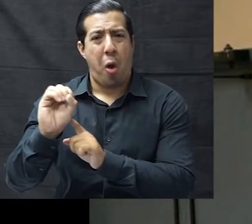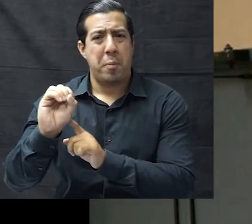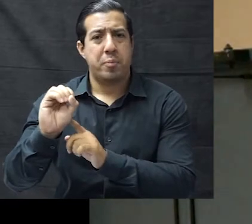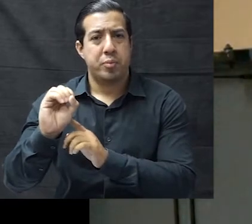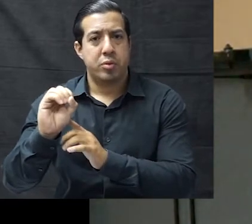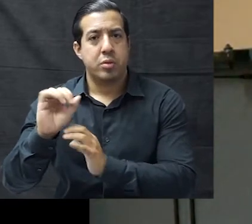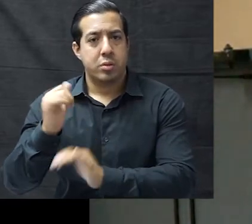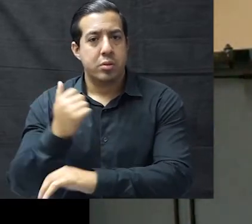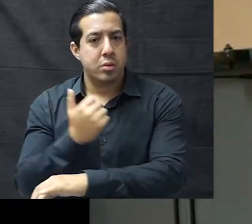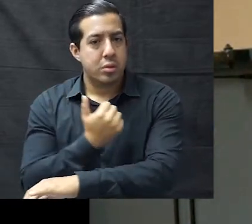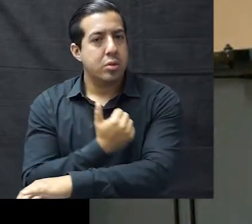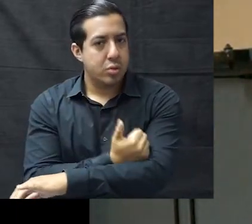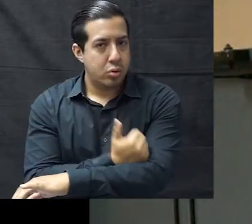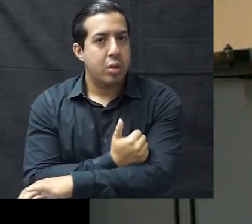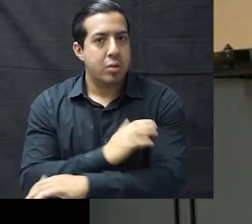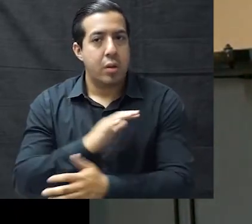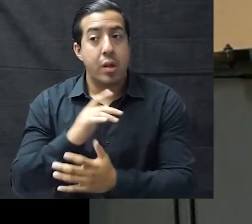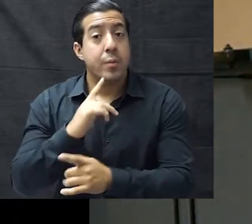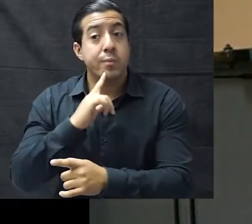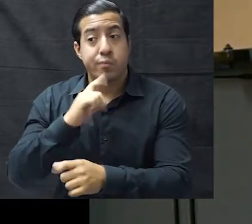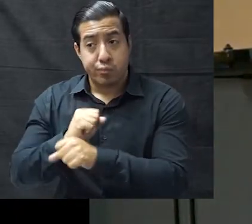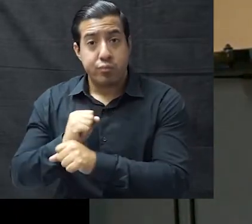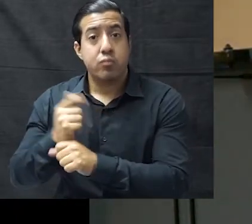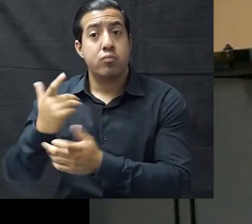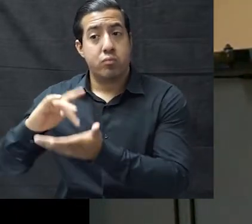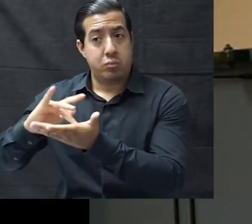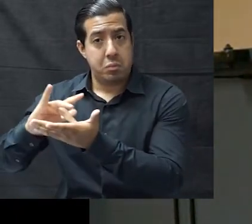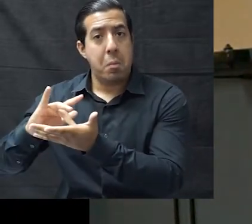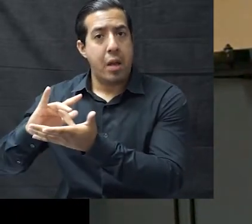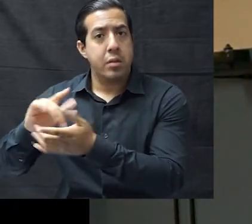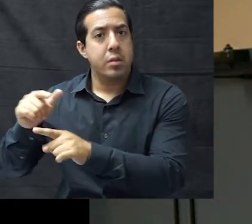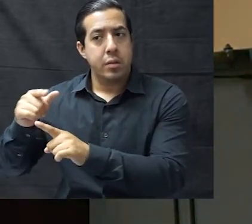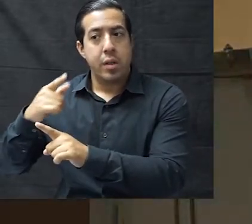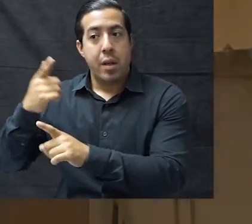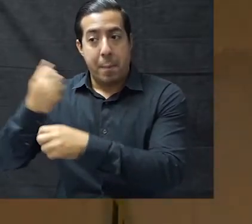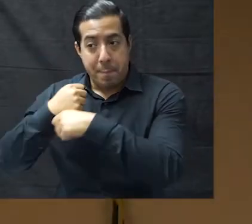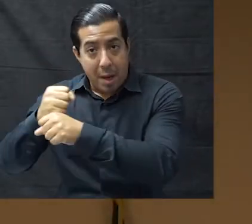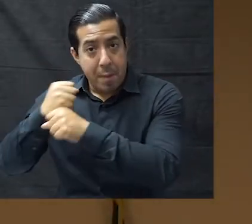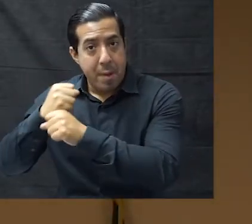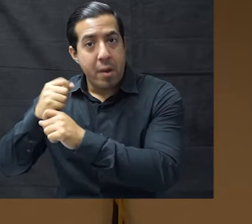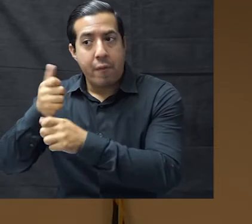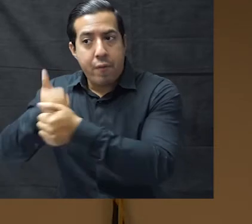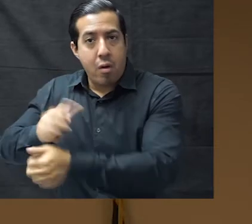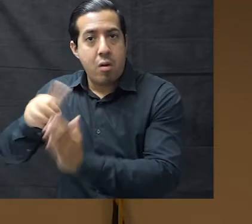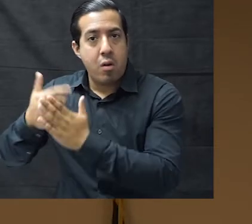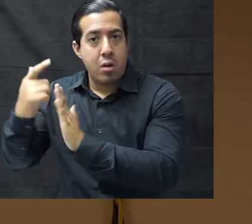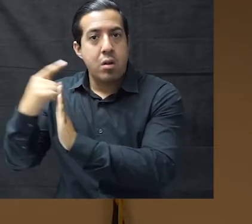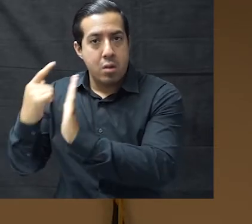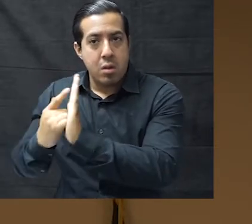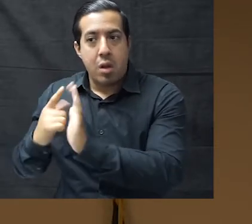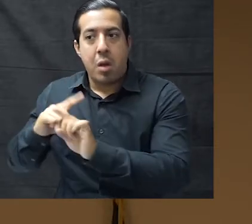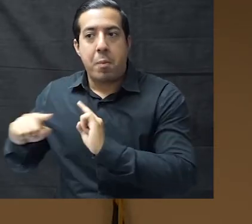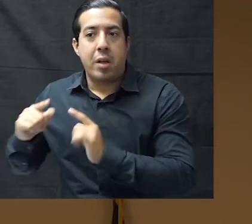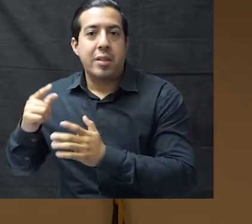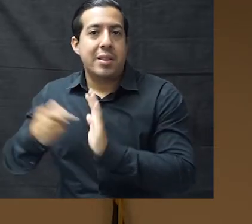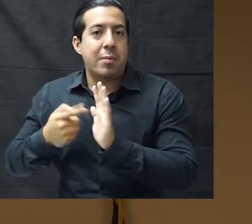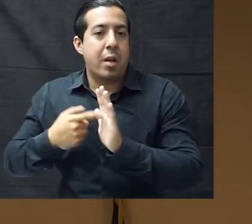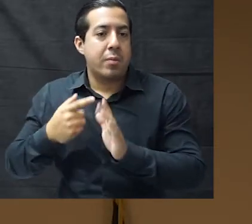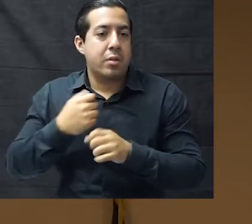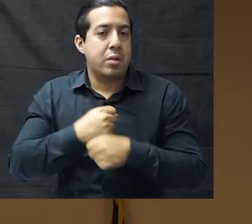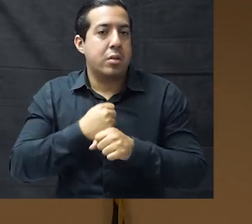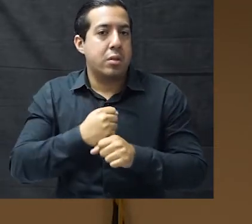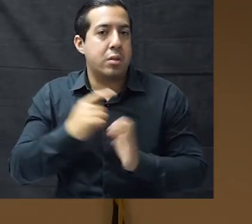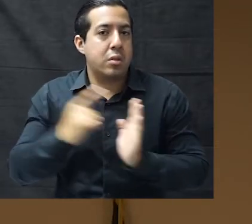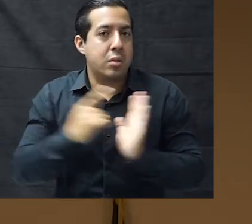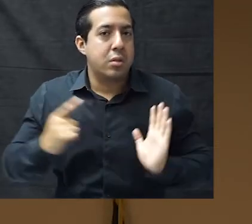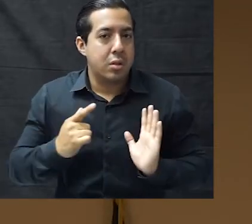So another hand back there, ma'am. Yes. Is there a standard policy and procedure in handling these drugs for